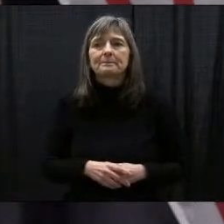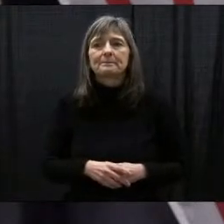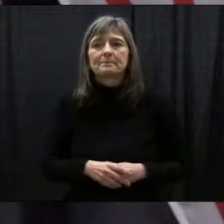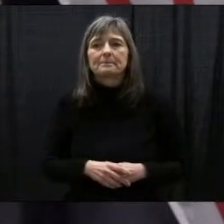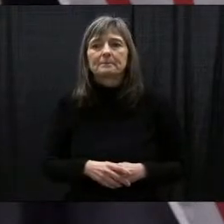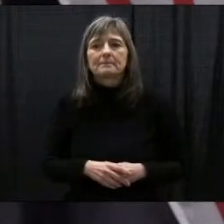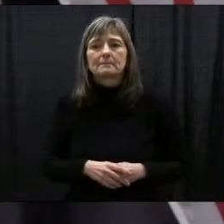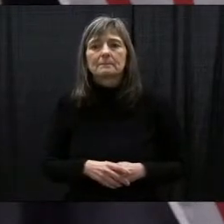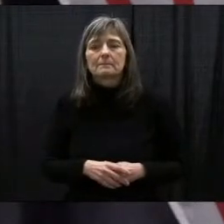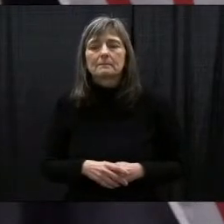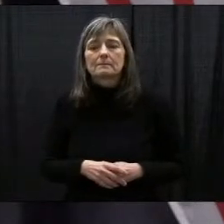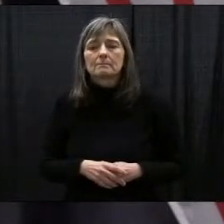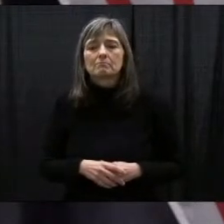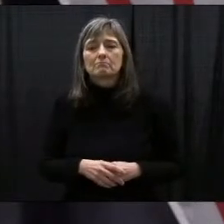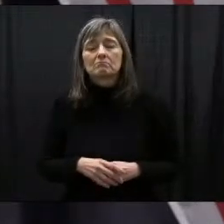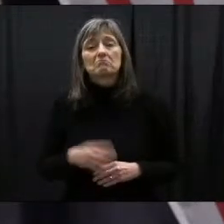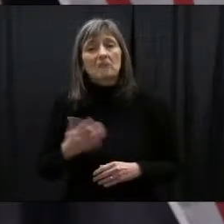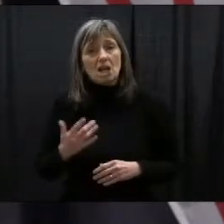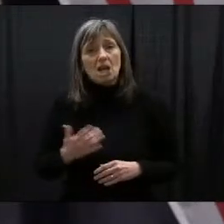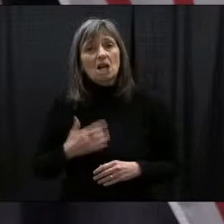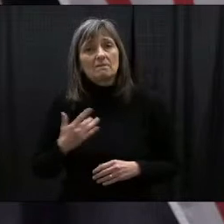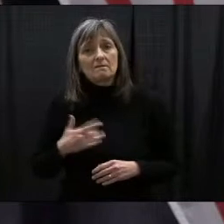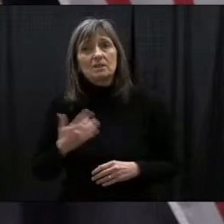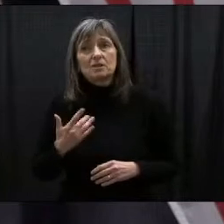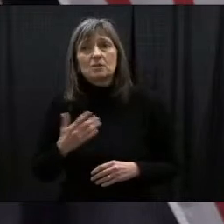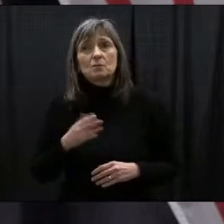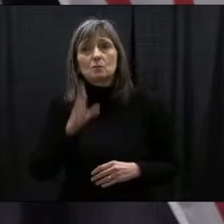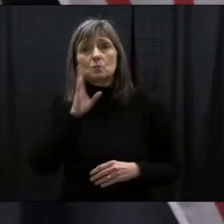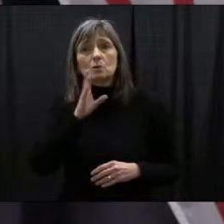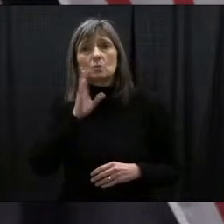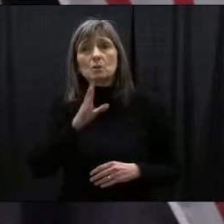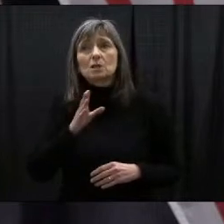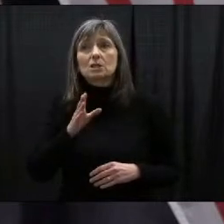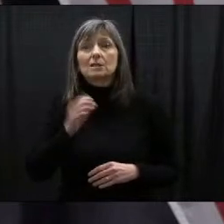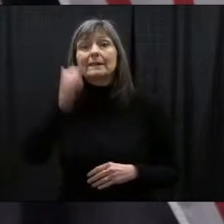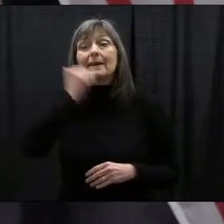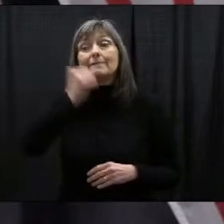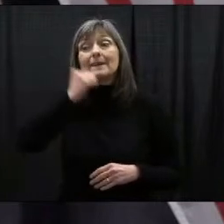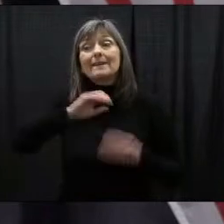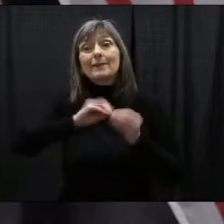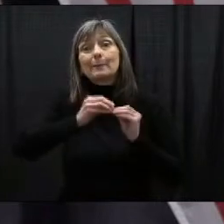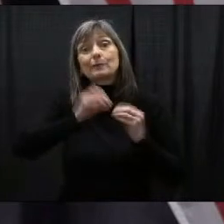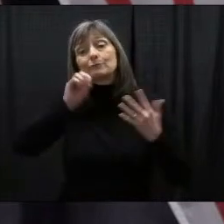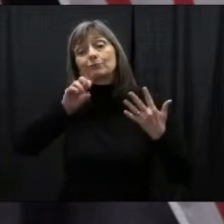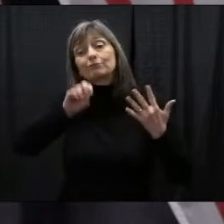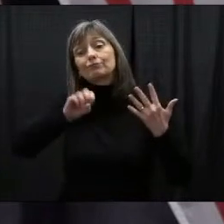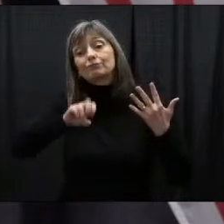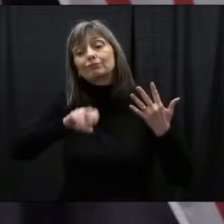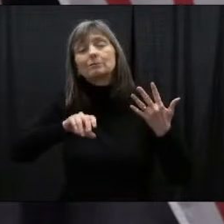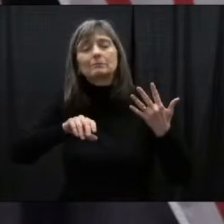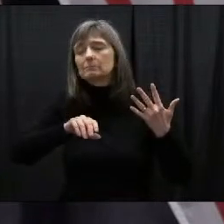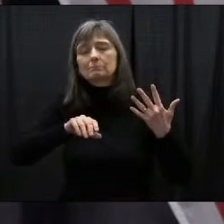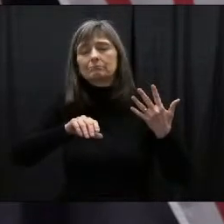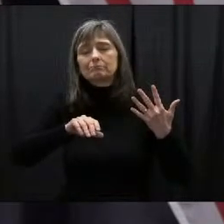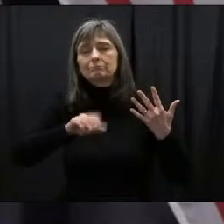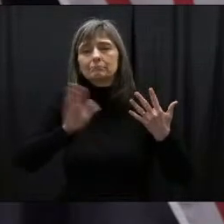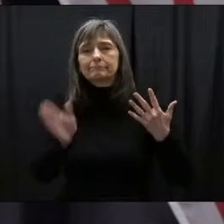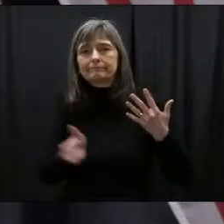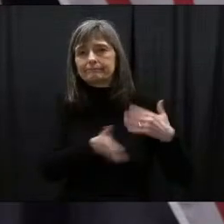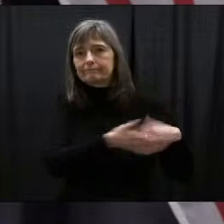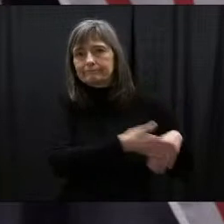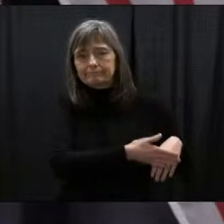we will have to move away from this, from daily reporting of cases and look at it